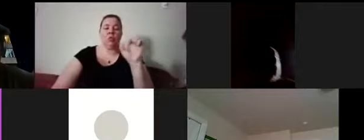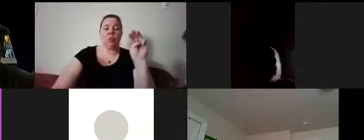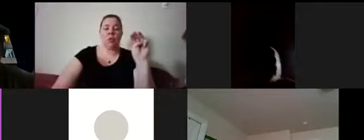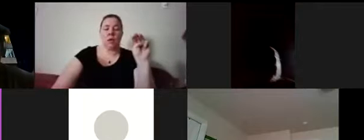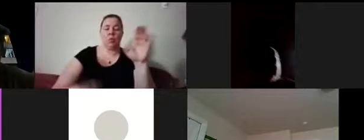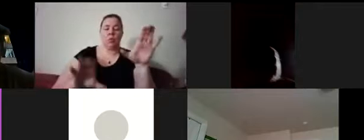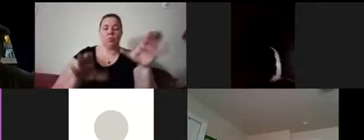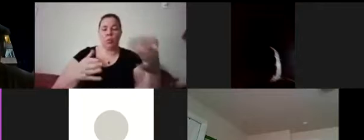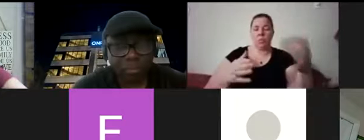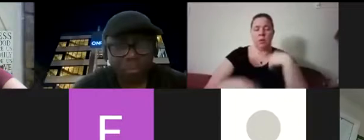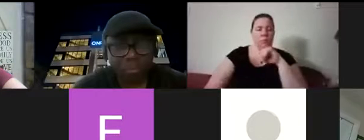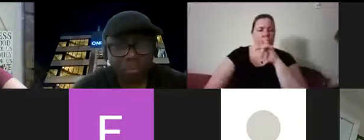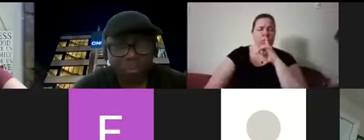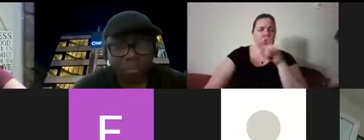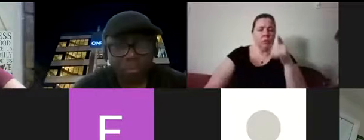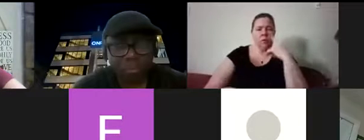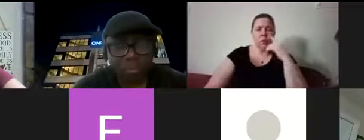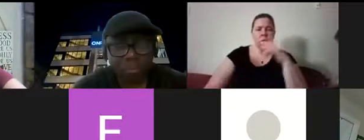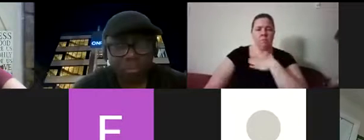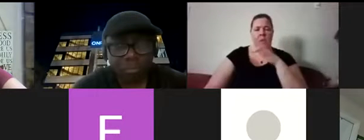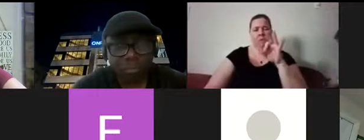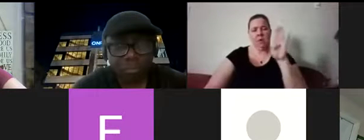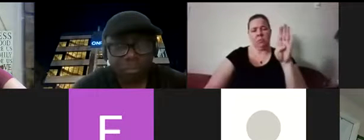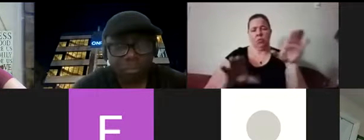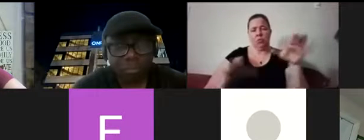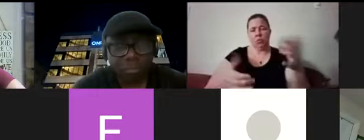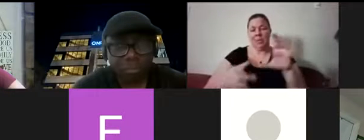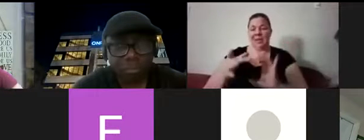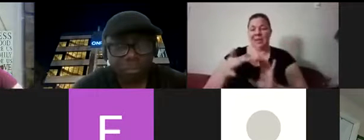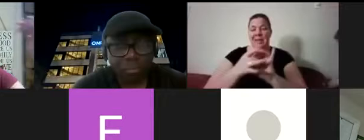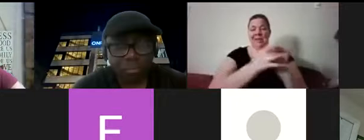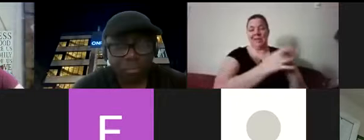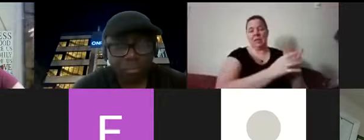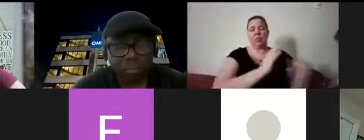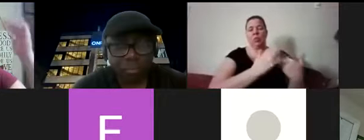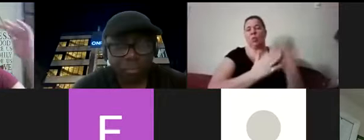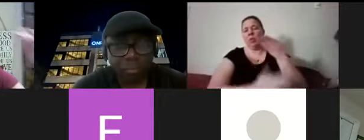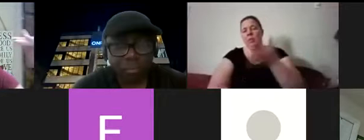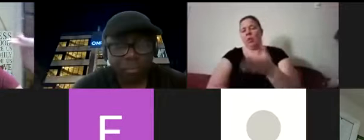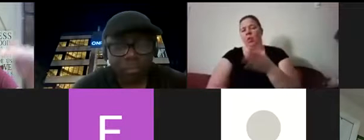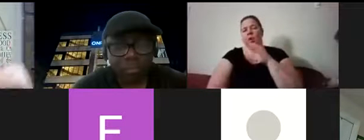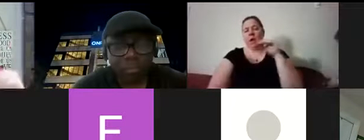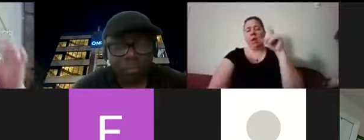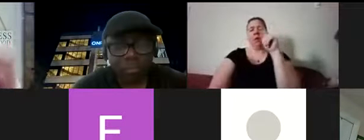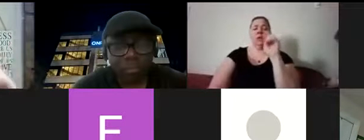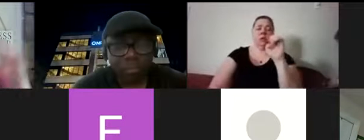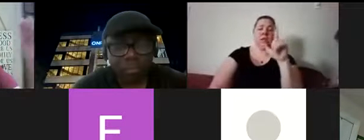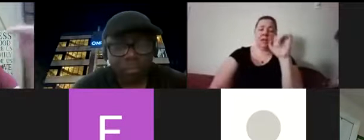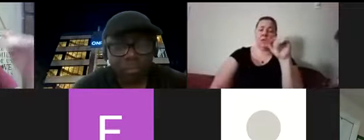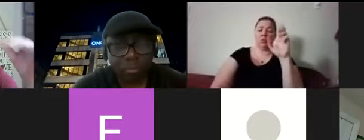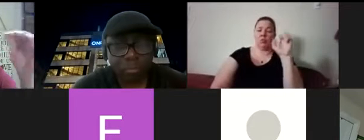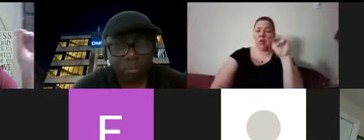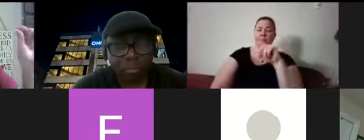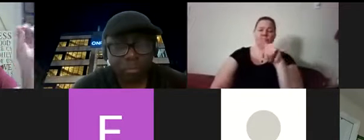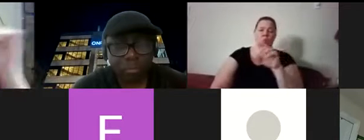or if you are on my Facebook group, the links are all there under Telegram, under Zoom. You just